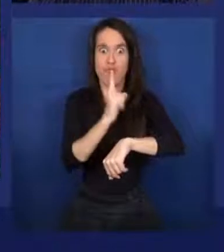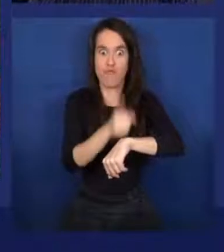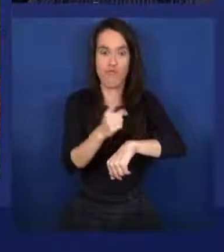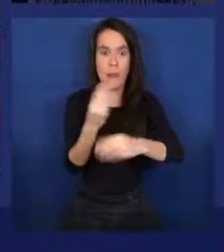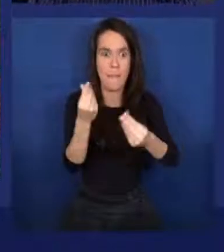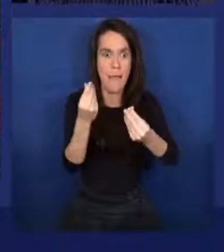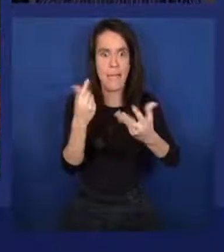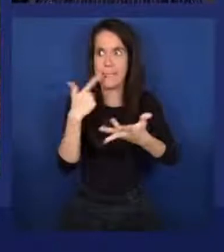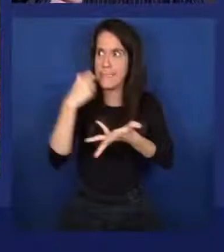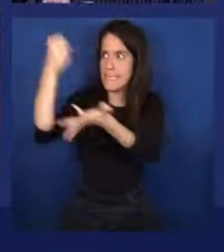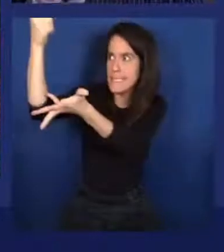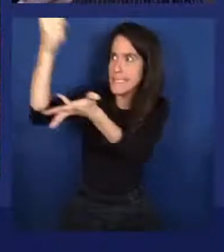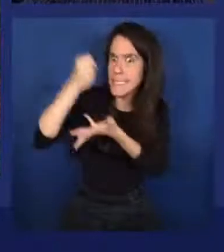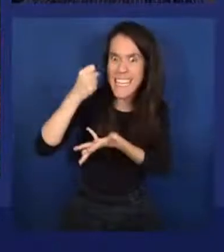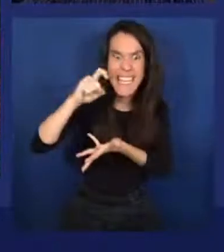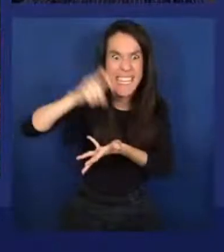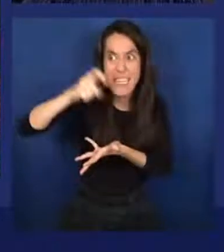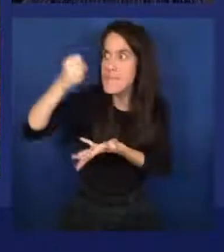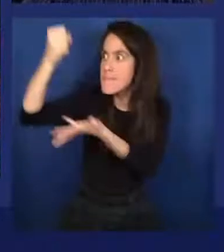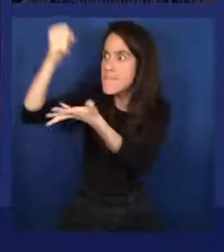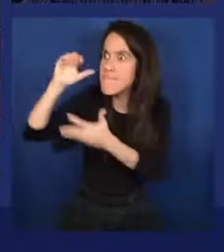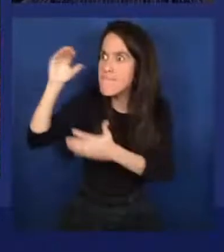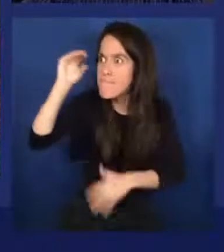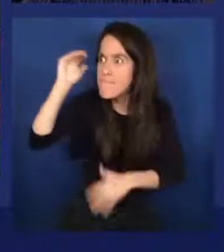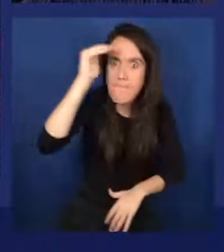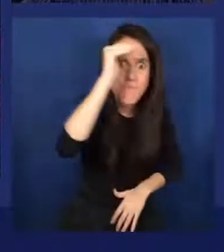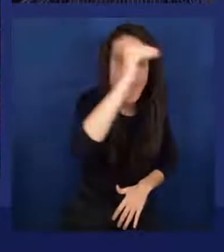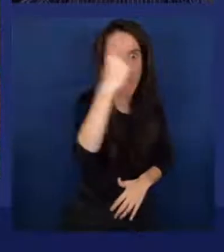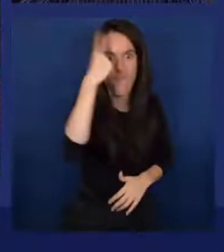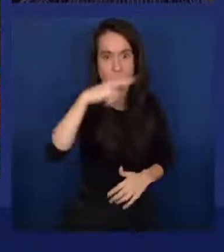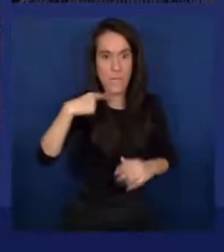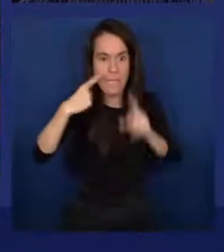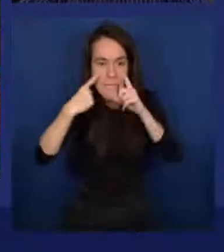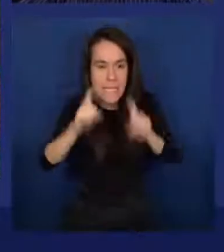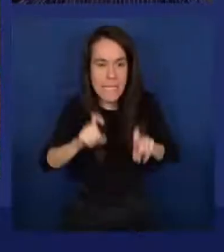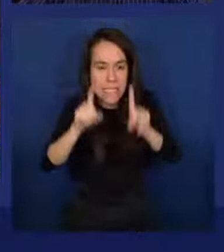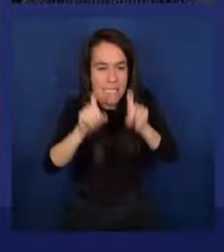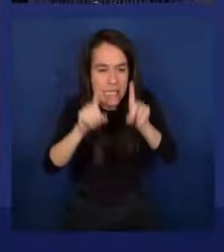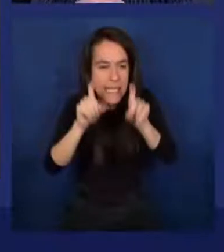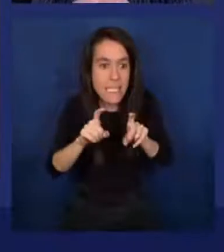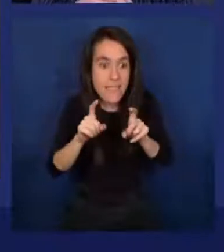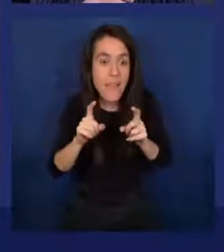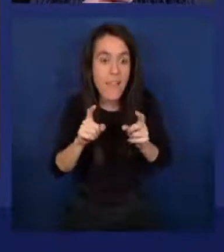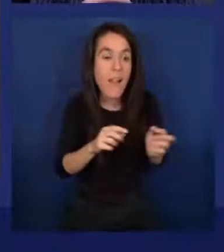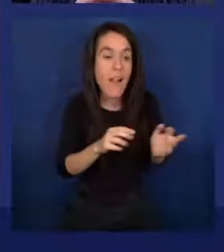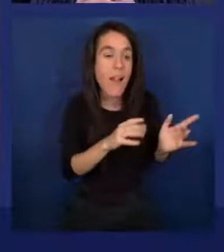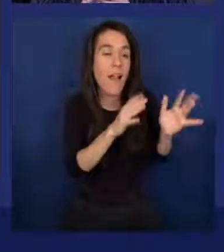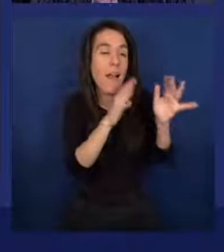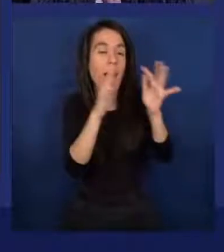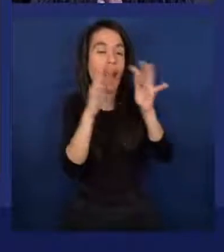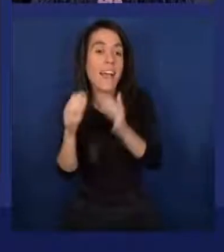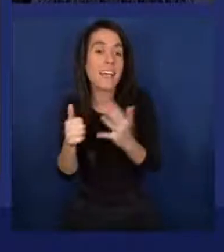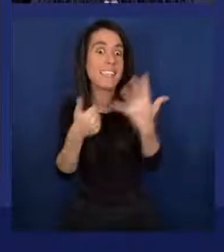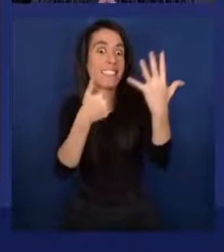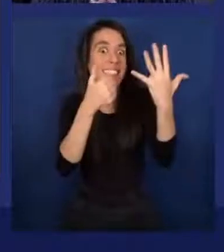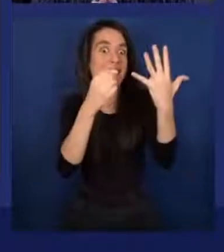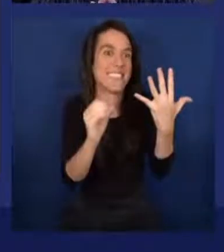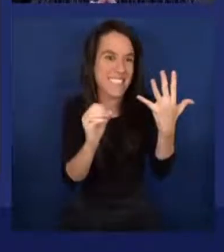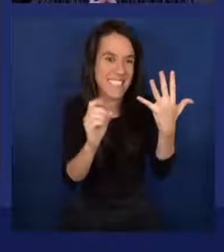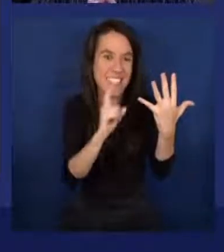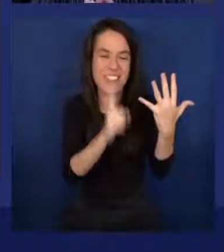these experiments. Now, by the time you get into the 60s, we're getting some pretty interesting pieces of software. And